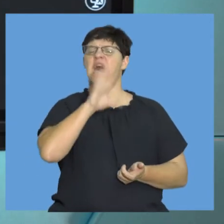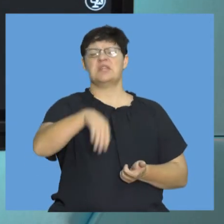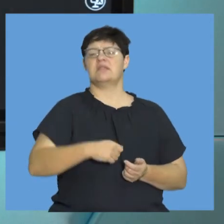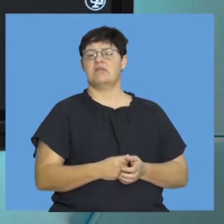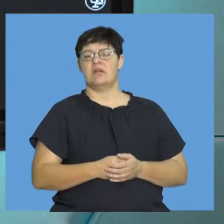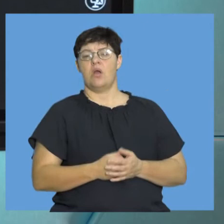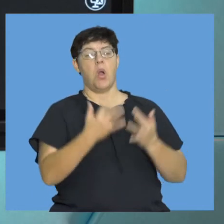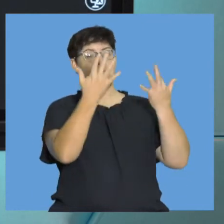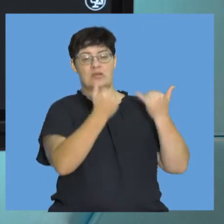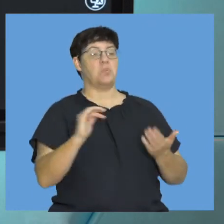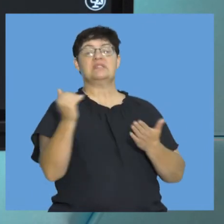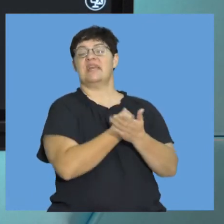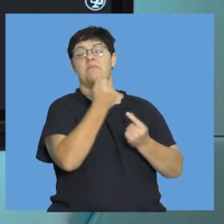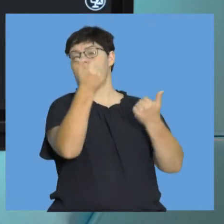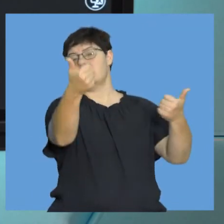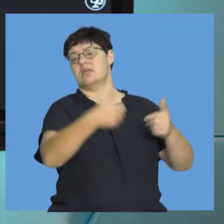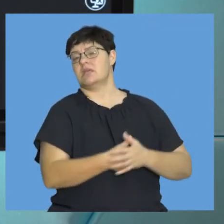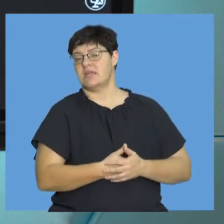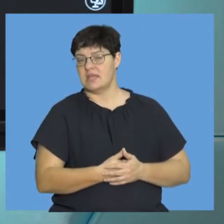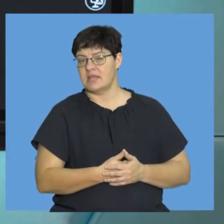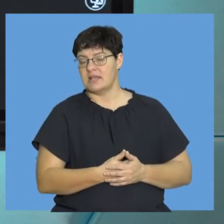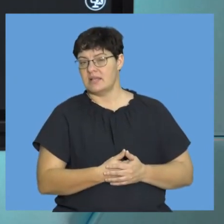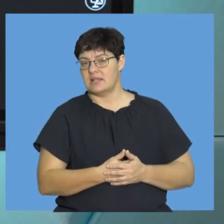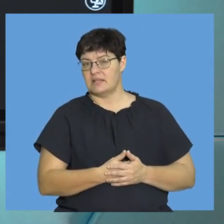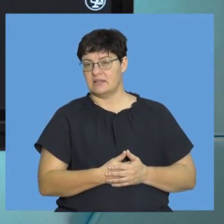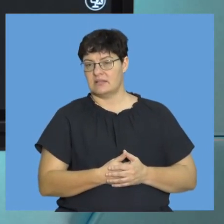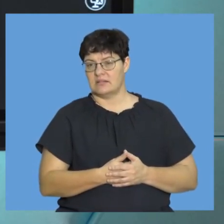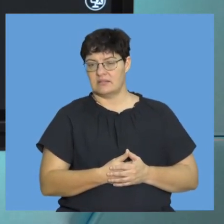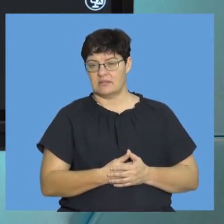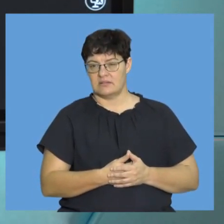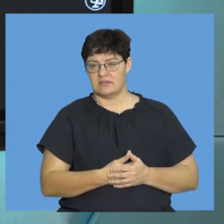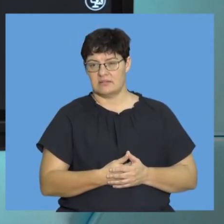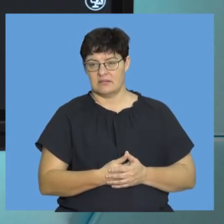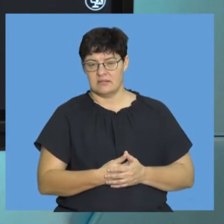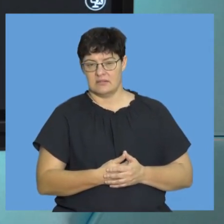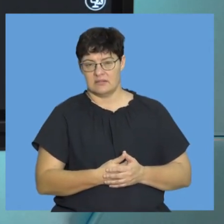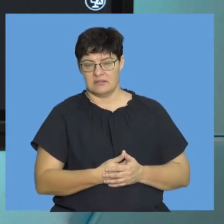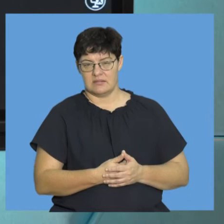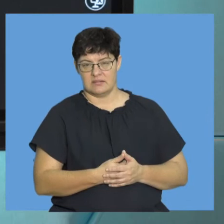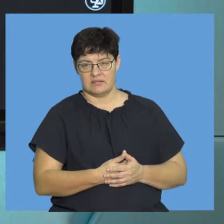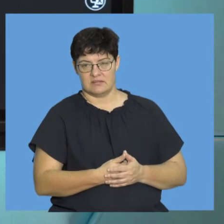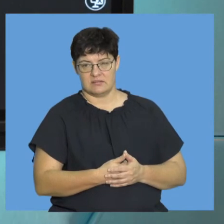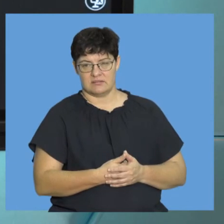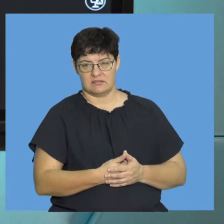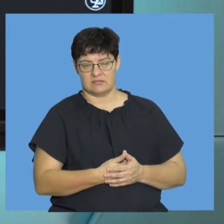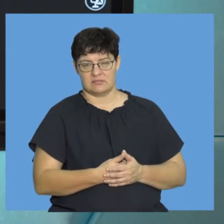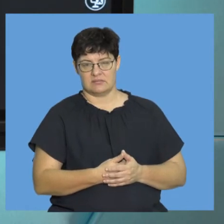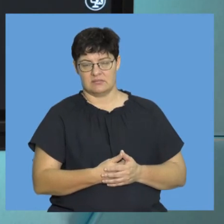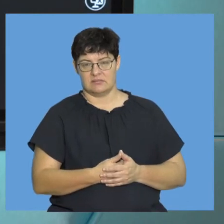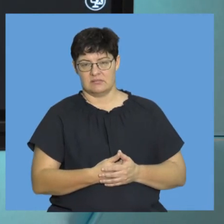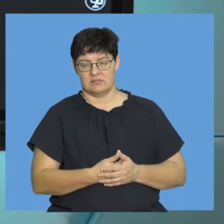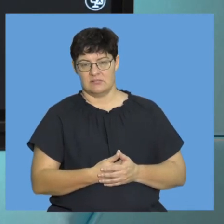We budget, we save money, man. Come on. We budgeted 20, we only paid for our adverts 5,000